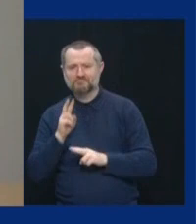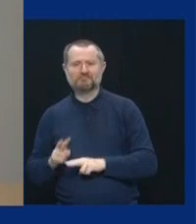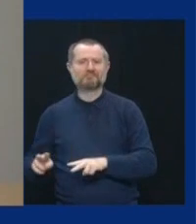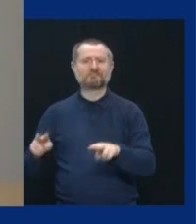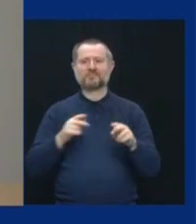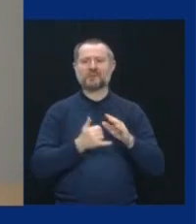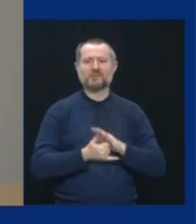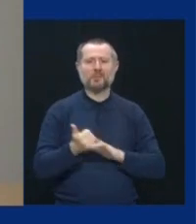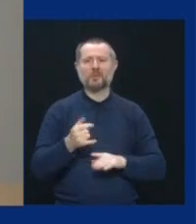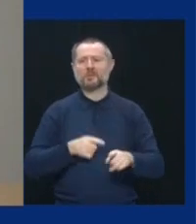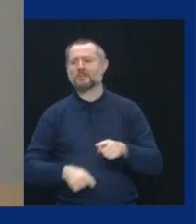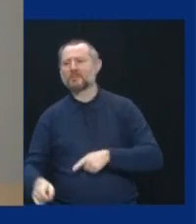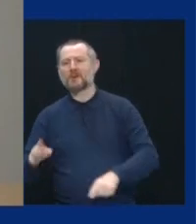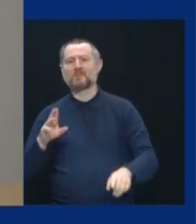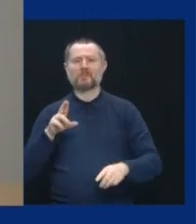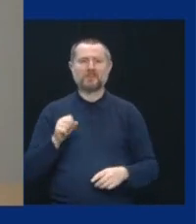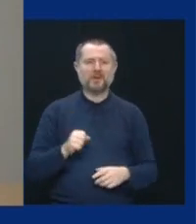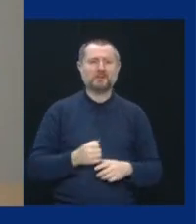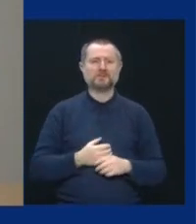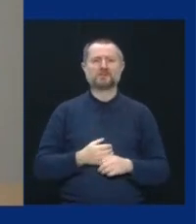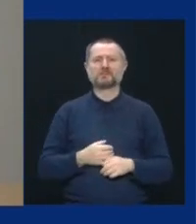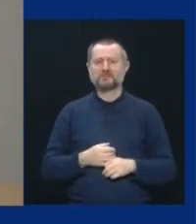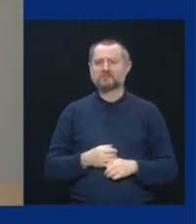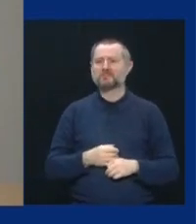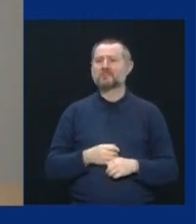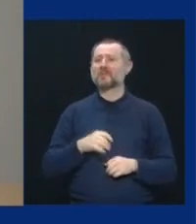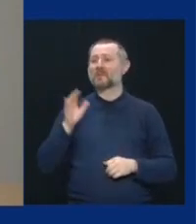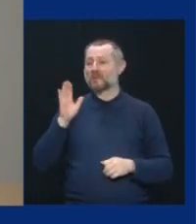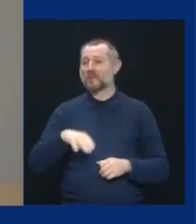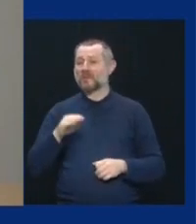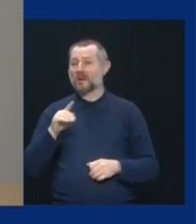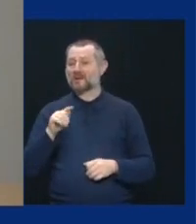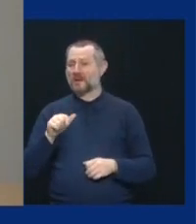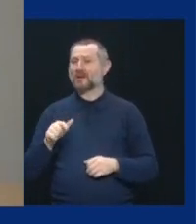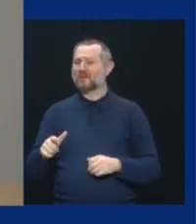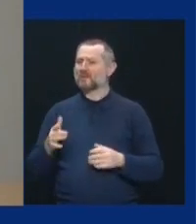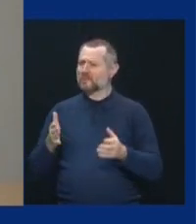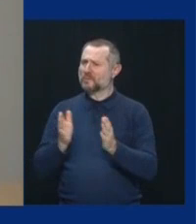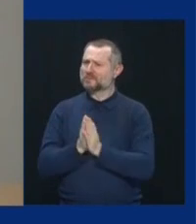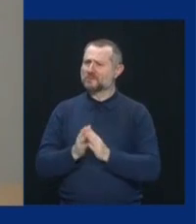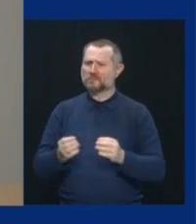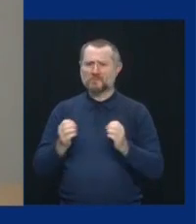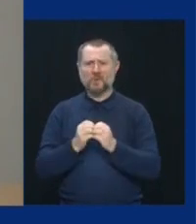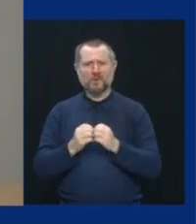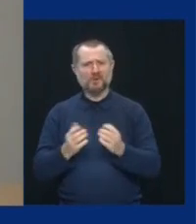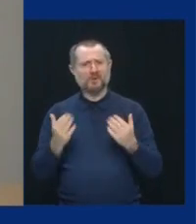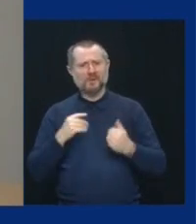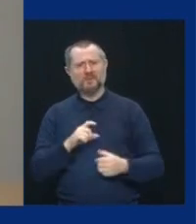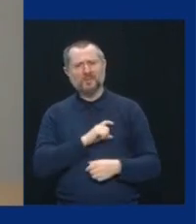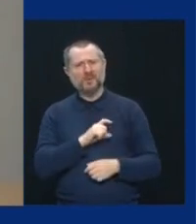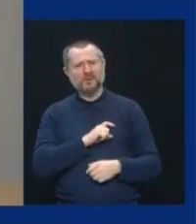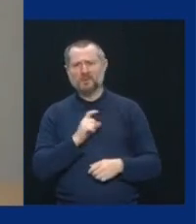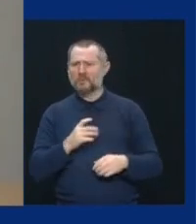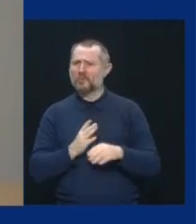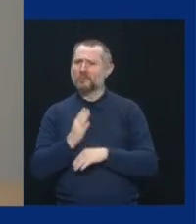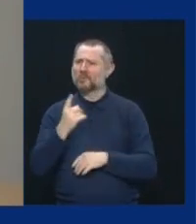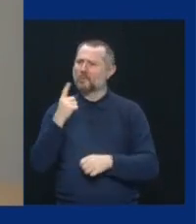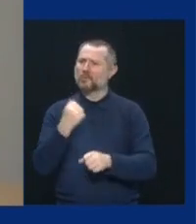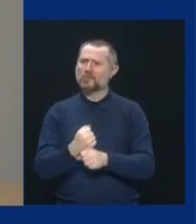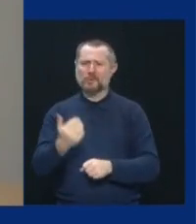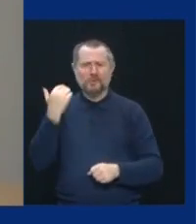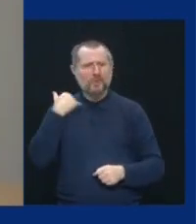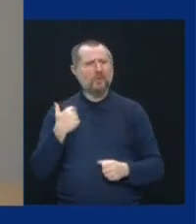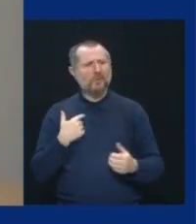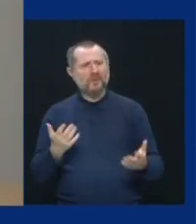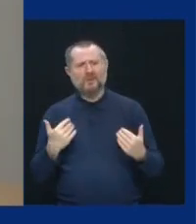buses. As you remember, the MTA began calling for additional police officers in the system well over a year ago. And it was